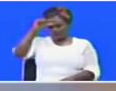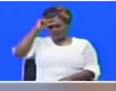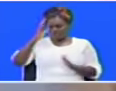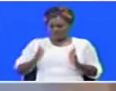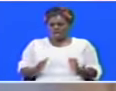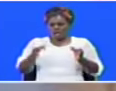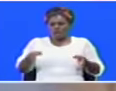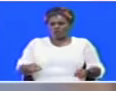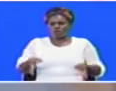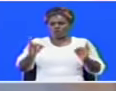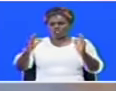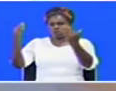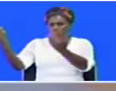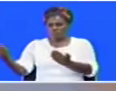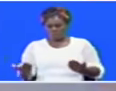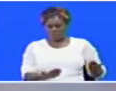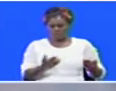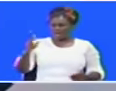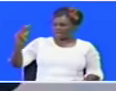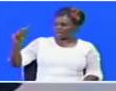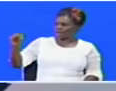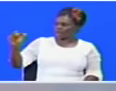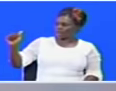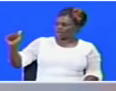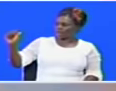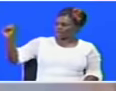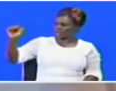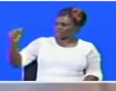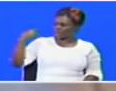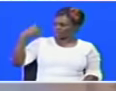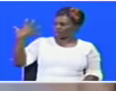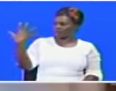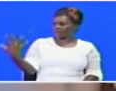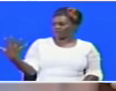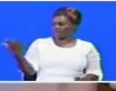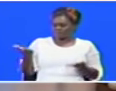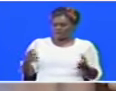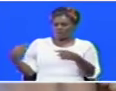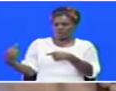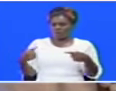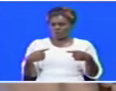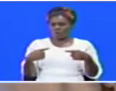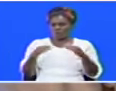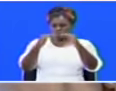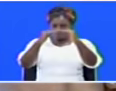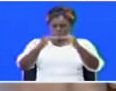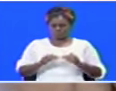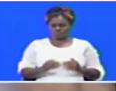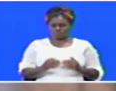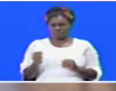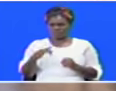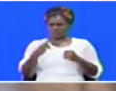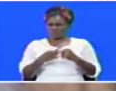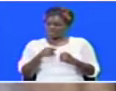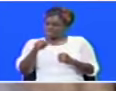has officially been received in NASA's principal number 5, which means now the fight goes down to the wire come August. Should